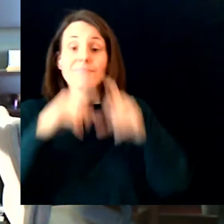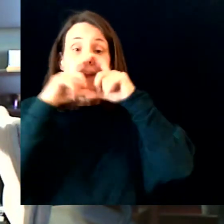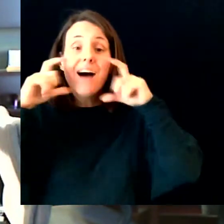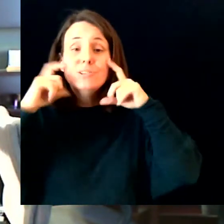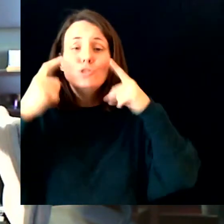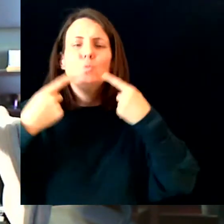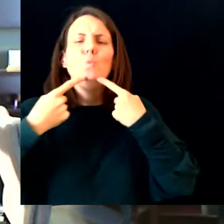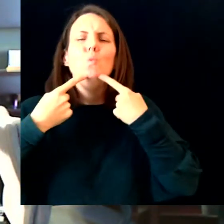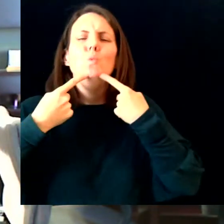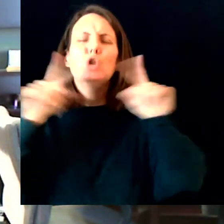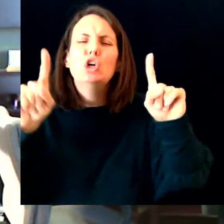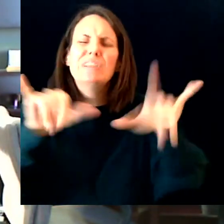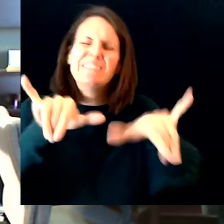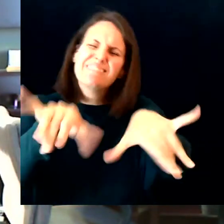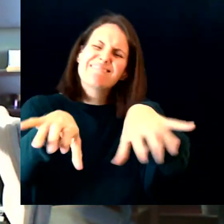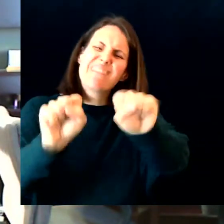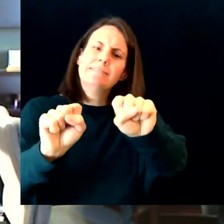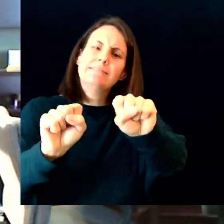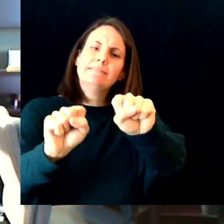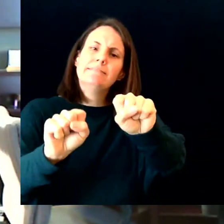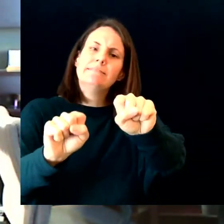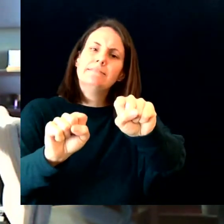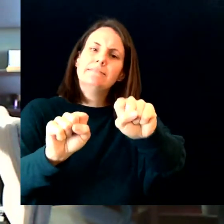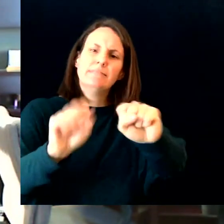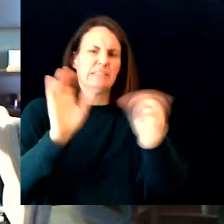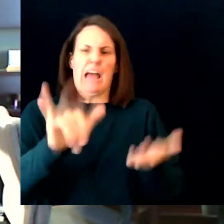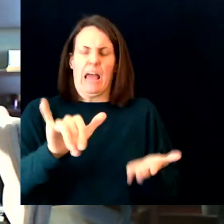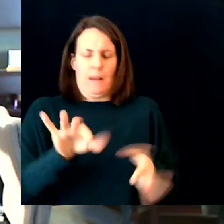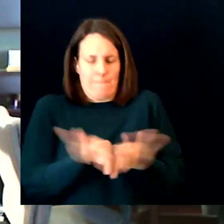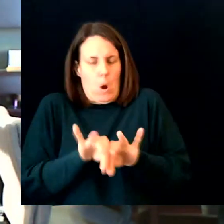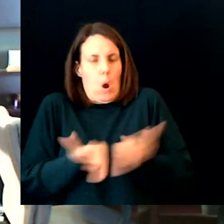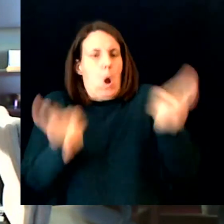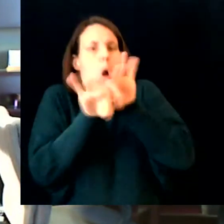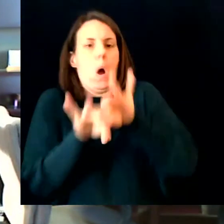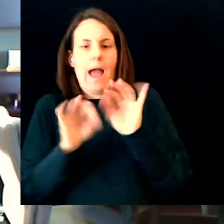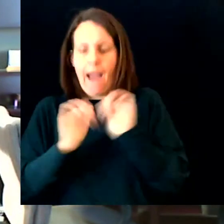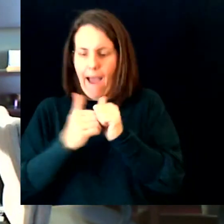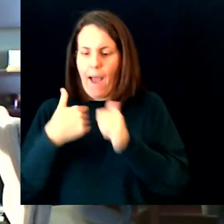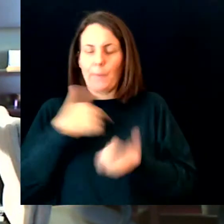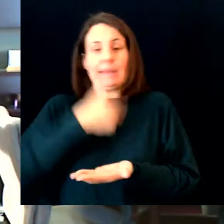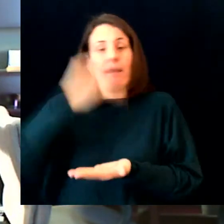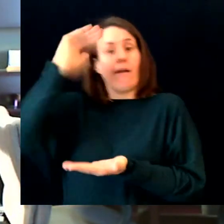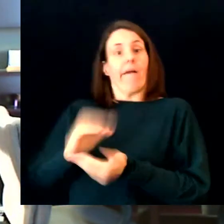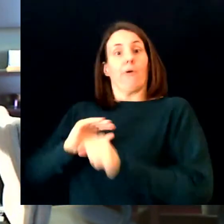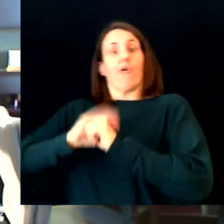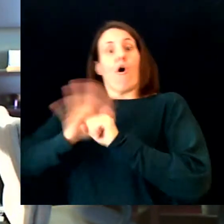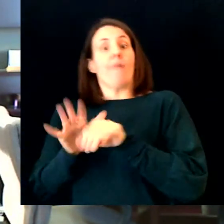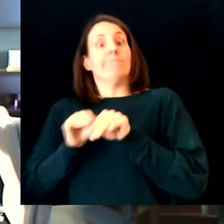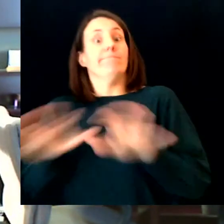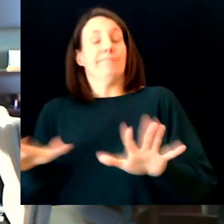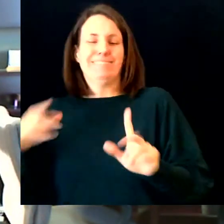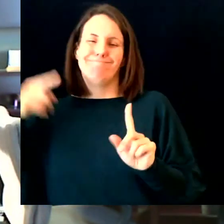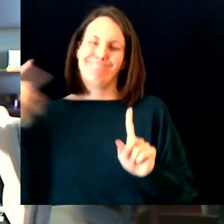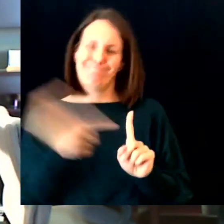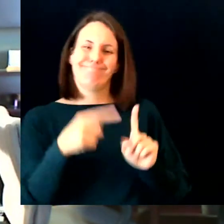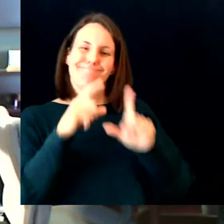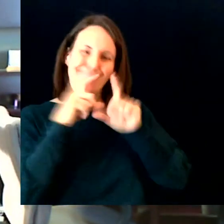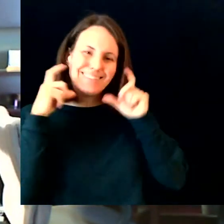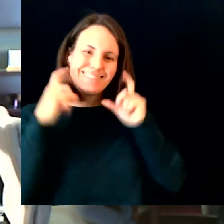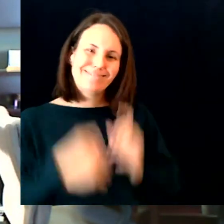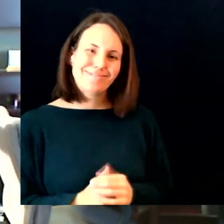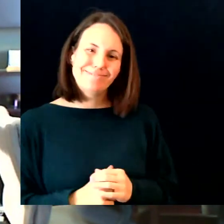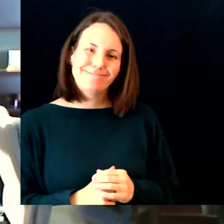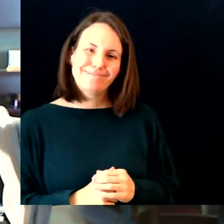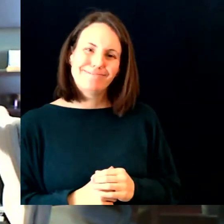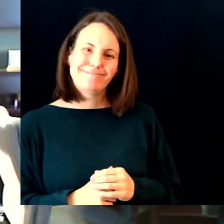all been describing. What we also know is that where we are required to take an action, we are more likely to